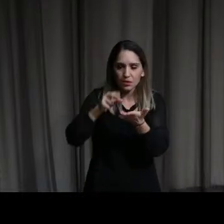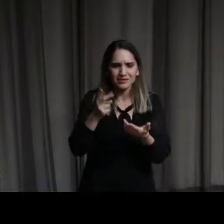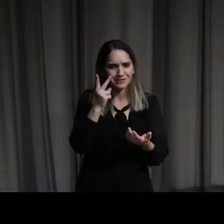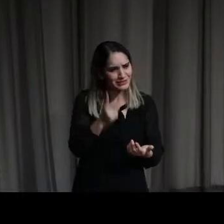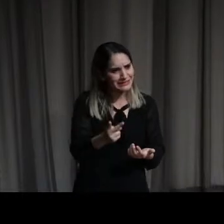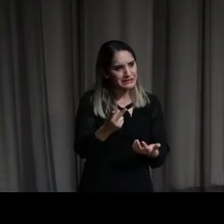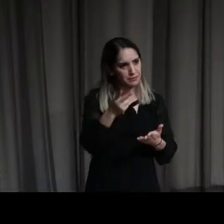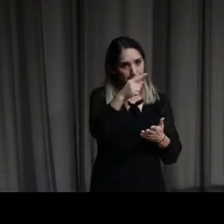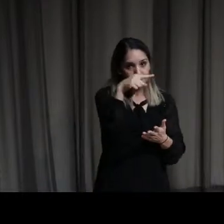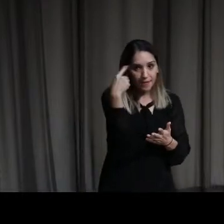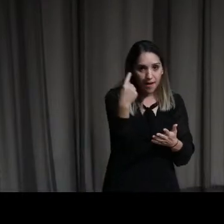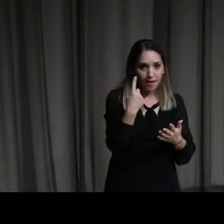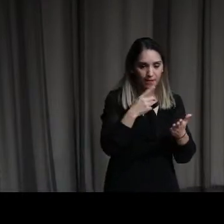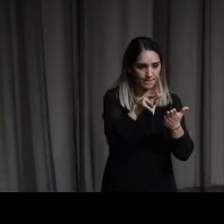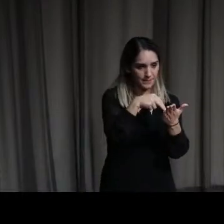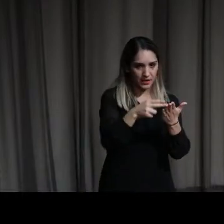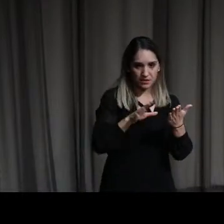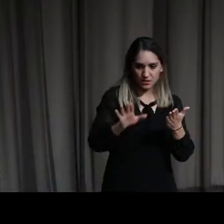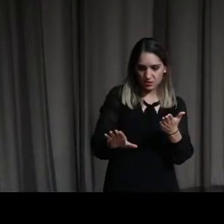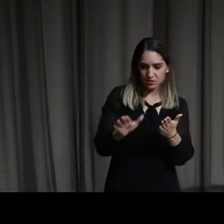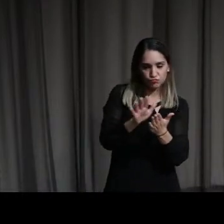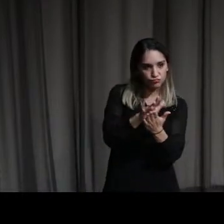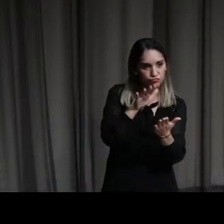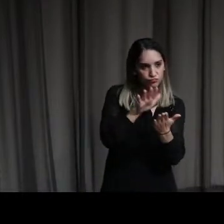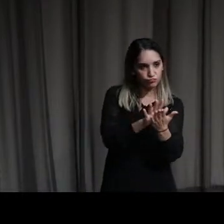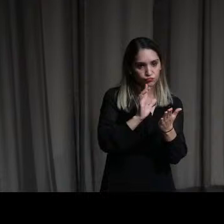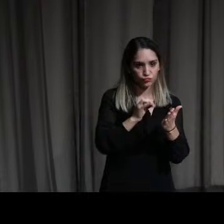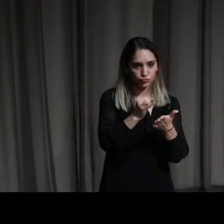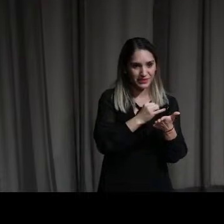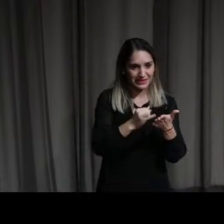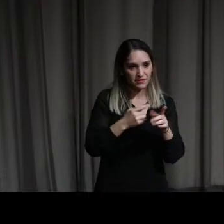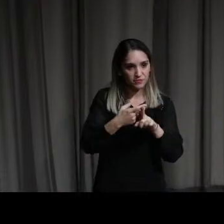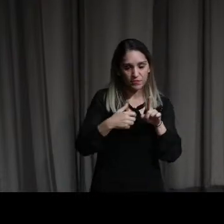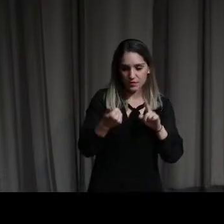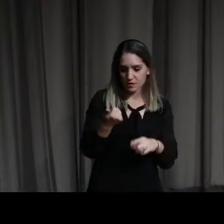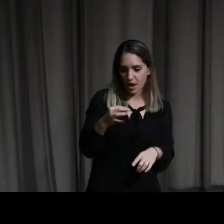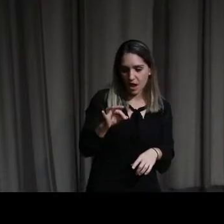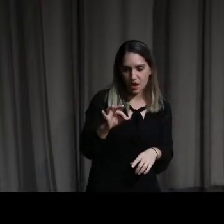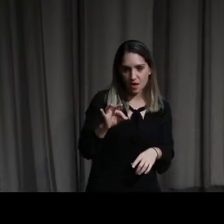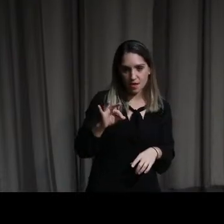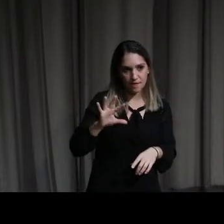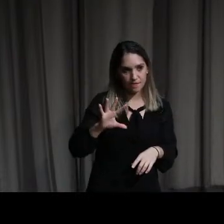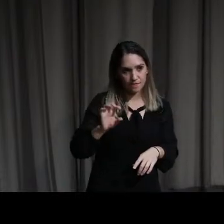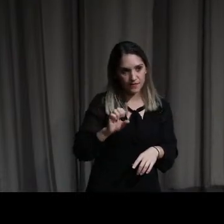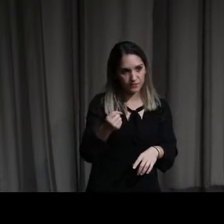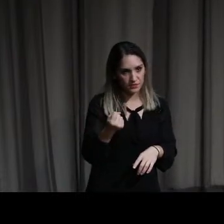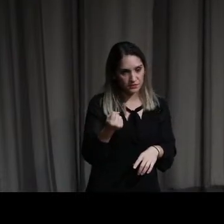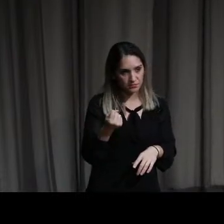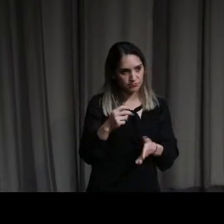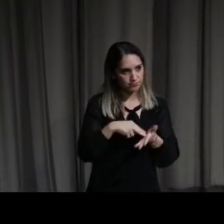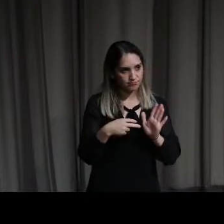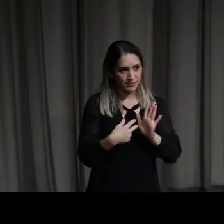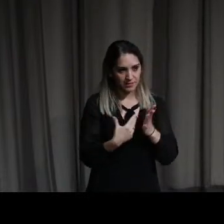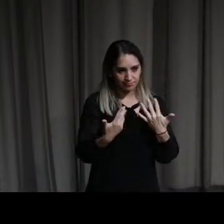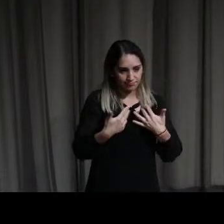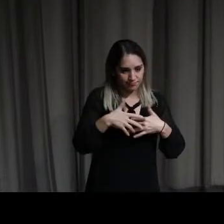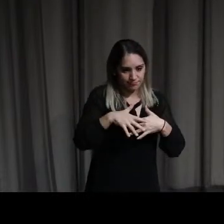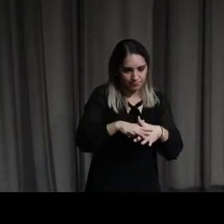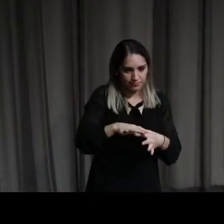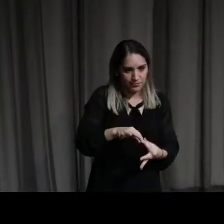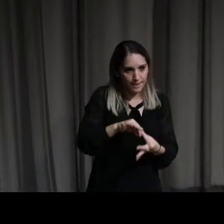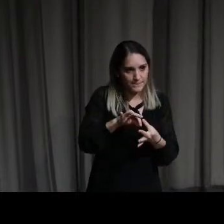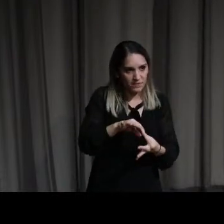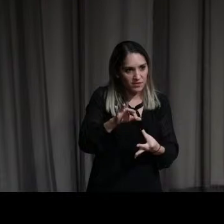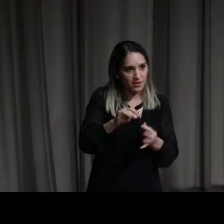his abstract expressionist paintings from the late 50s. And so that coincides perfectly with what was going on